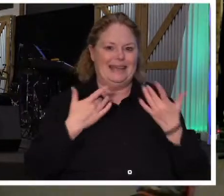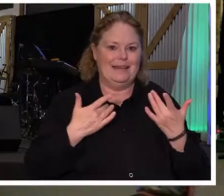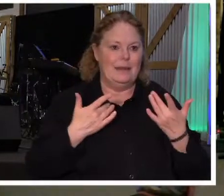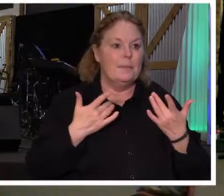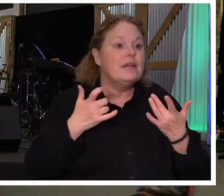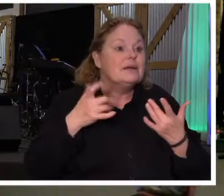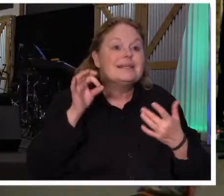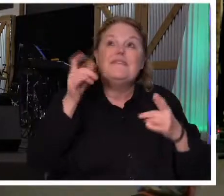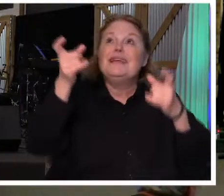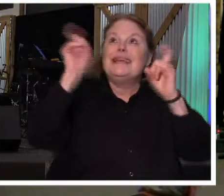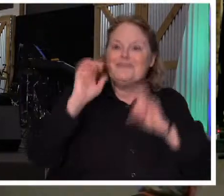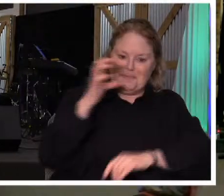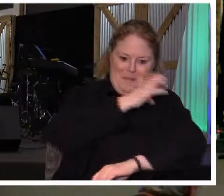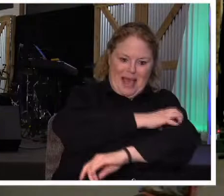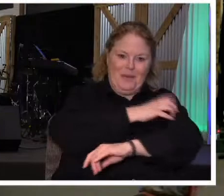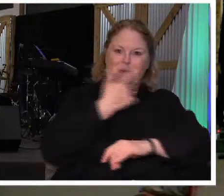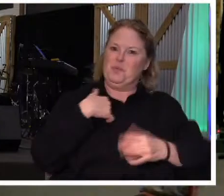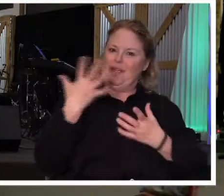benefits us.